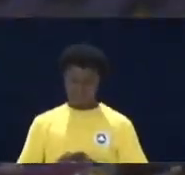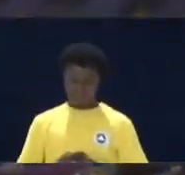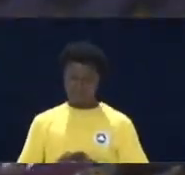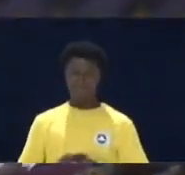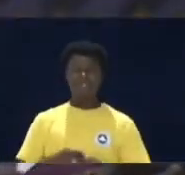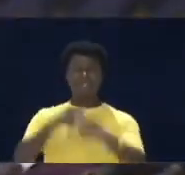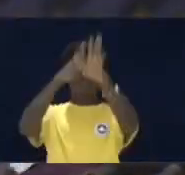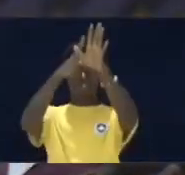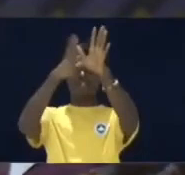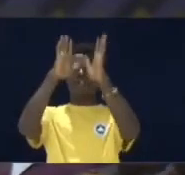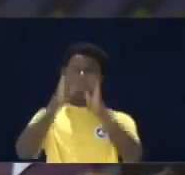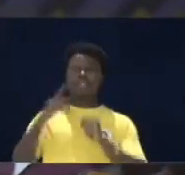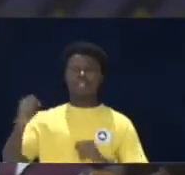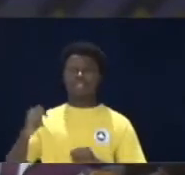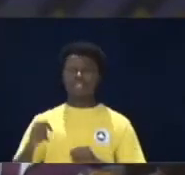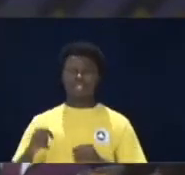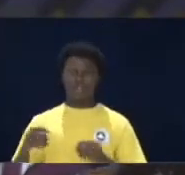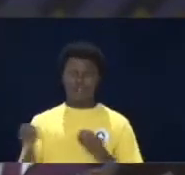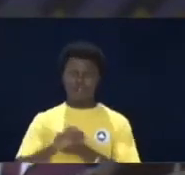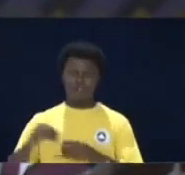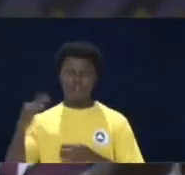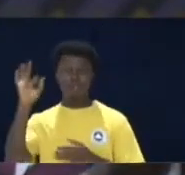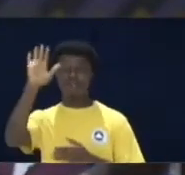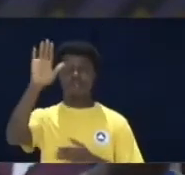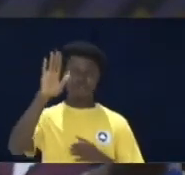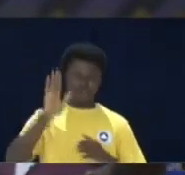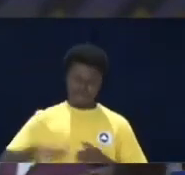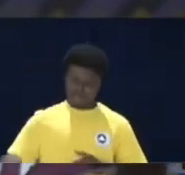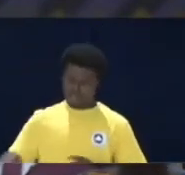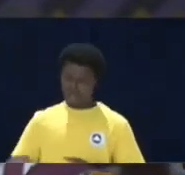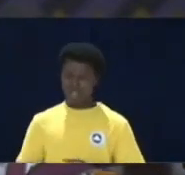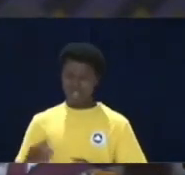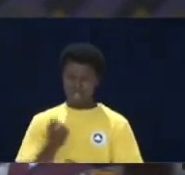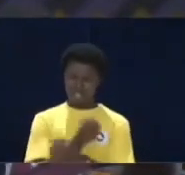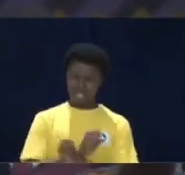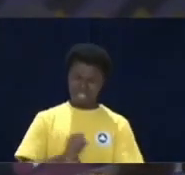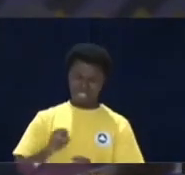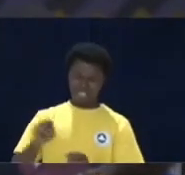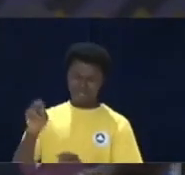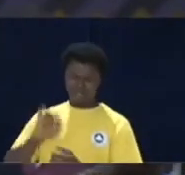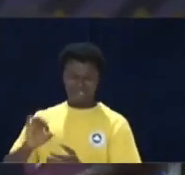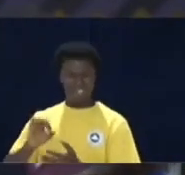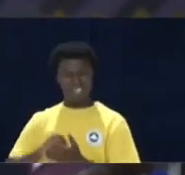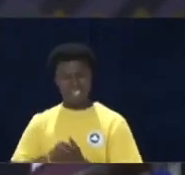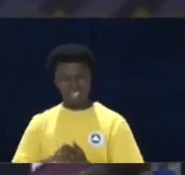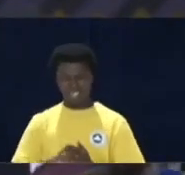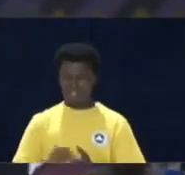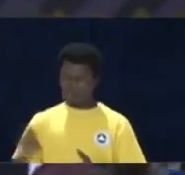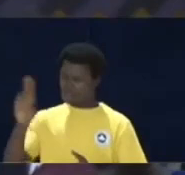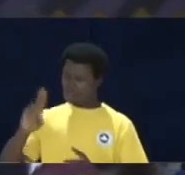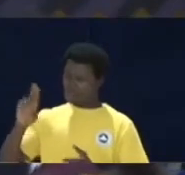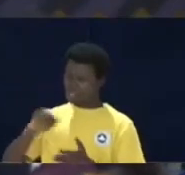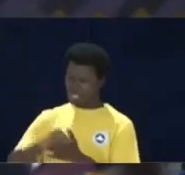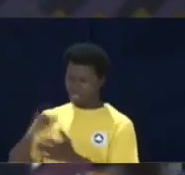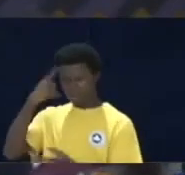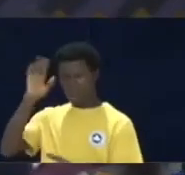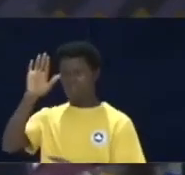Father, bless the offerings of your children. Sanctify it, Lord. Use it for your